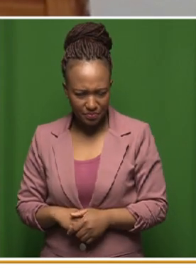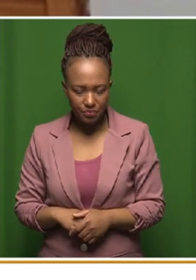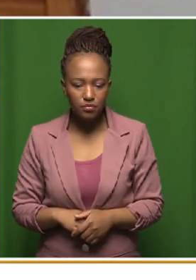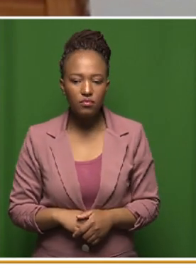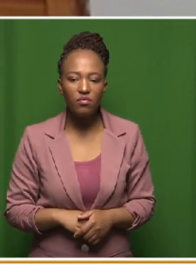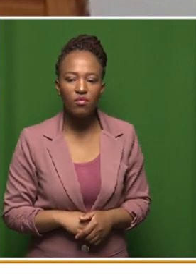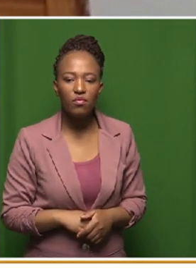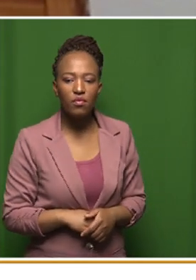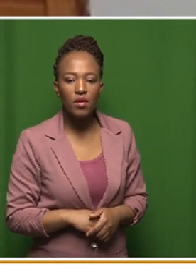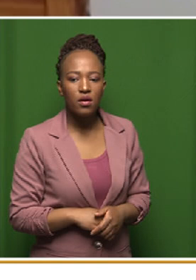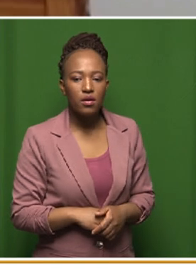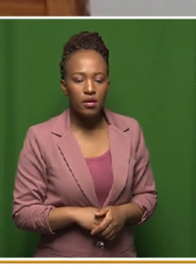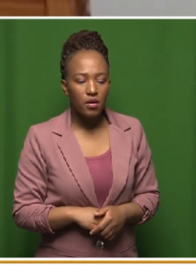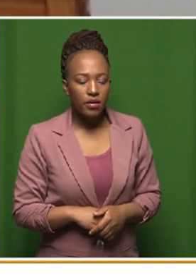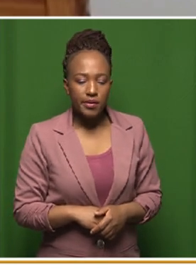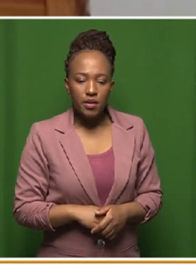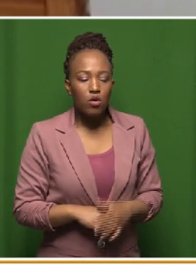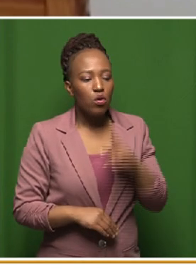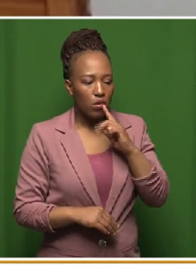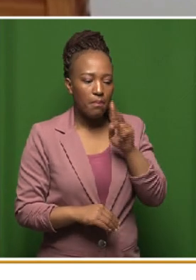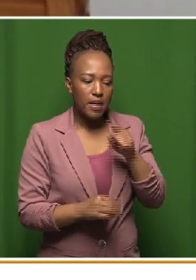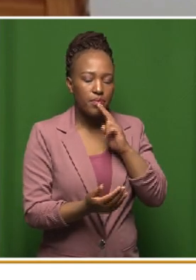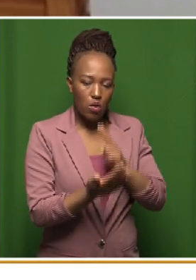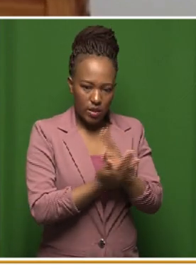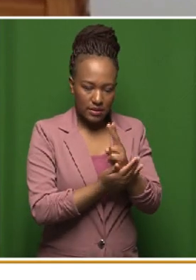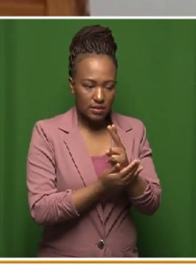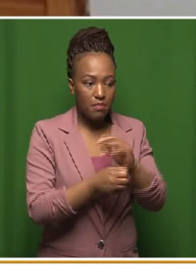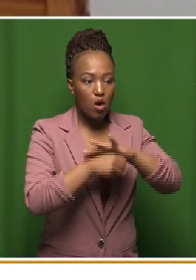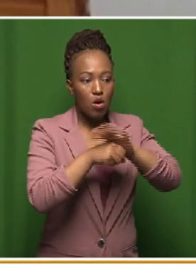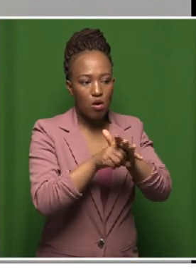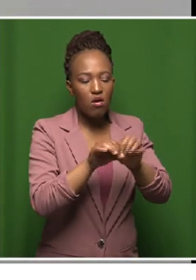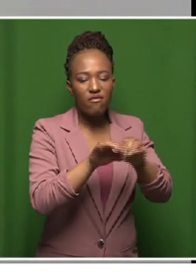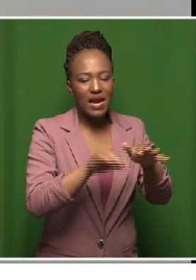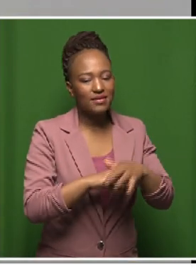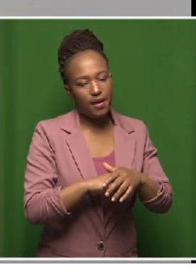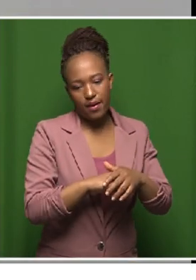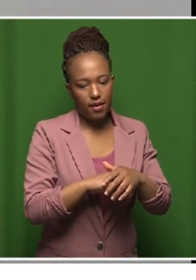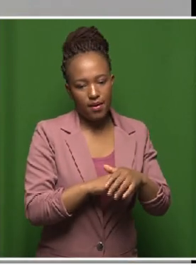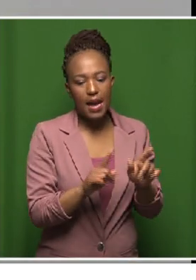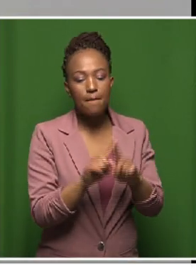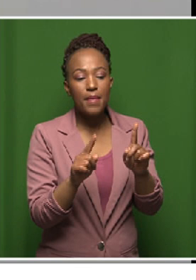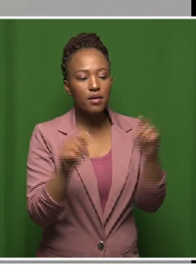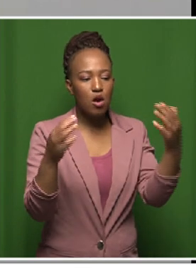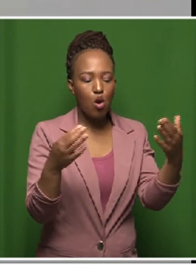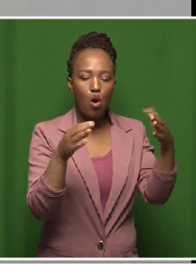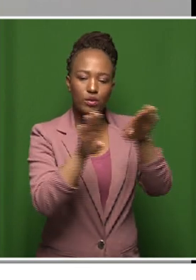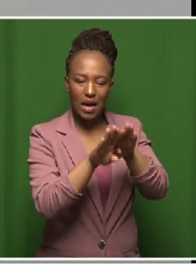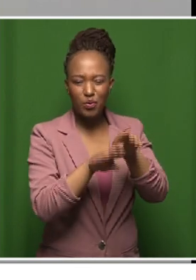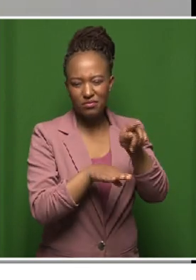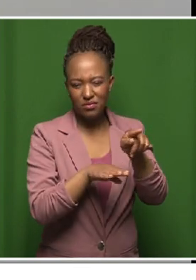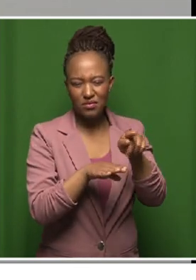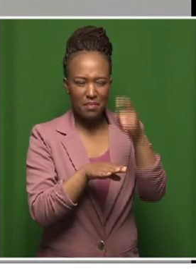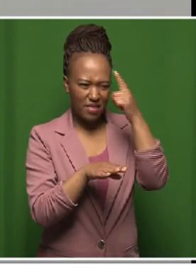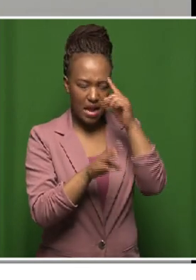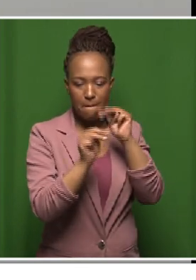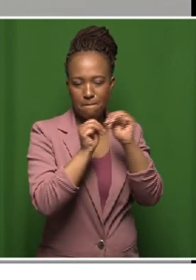not the virus that's led to all of this. It is the lockdown that led to this. I think the lockdown was managed completely incorrectly. I